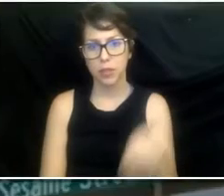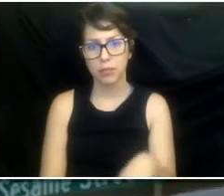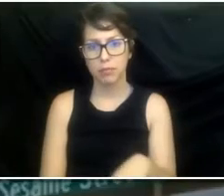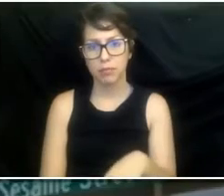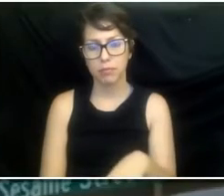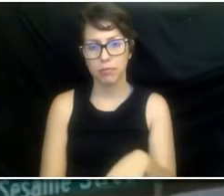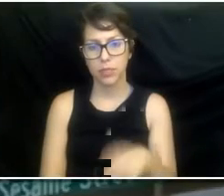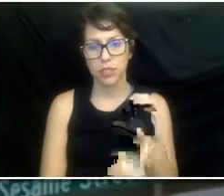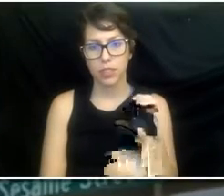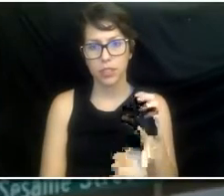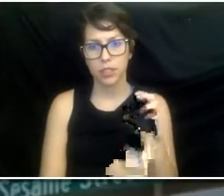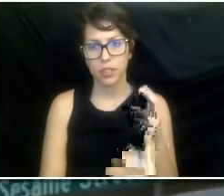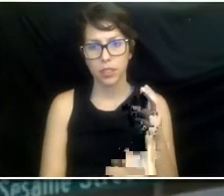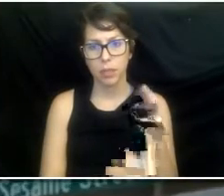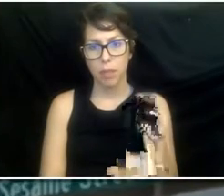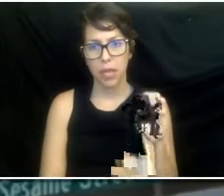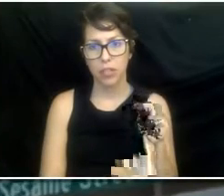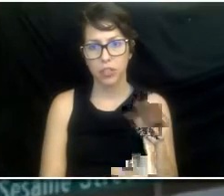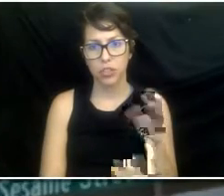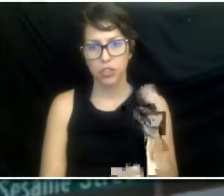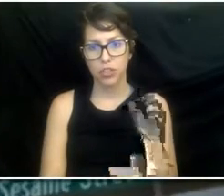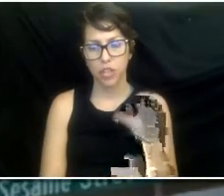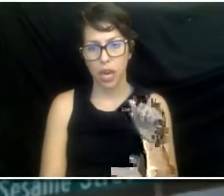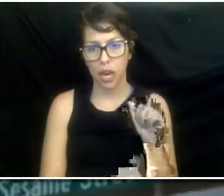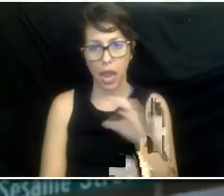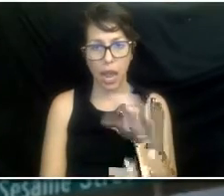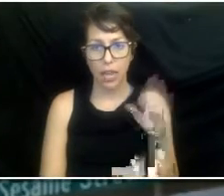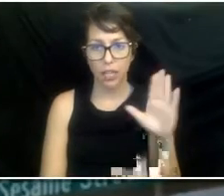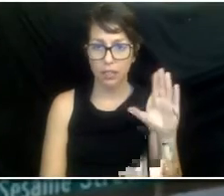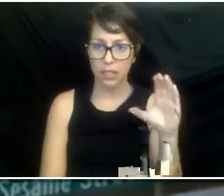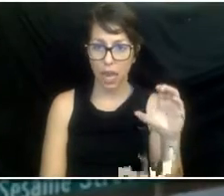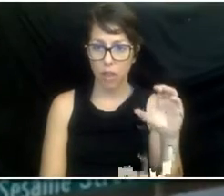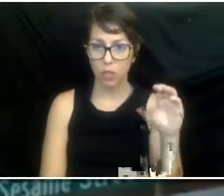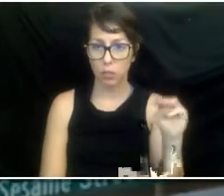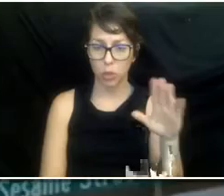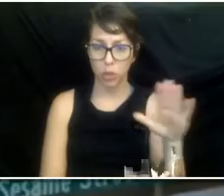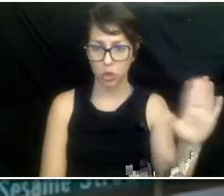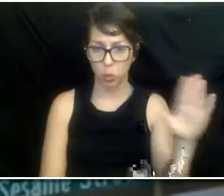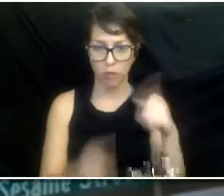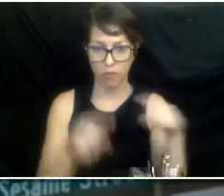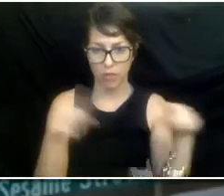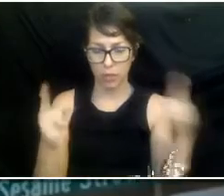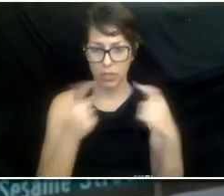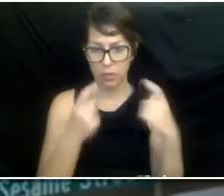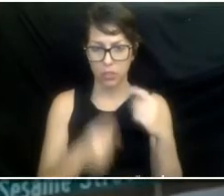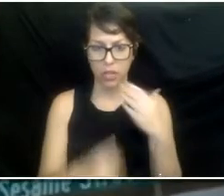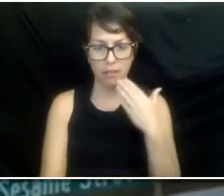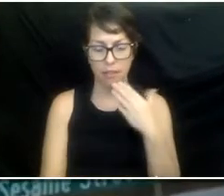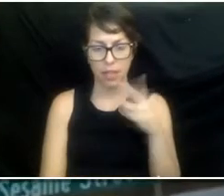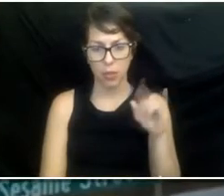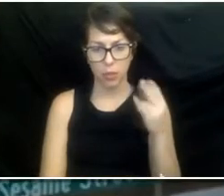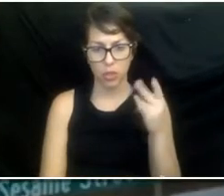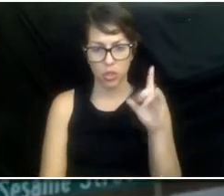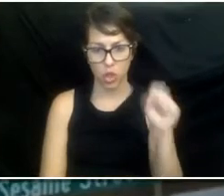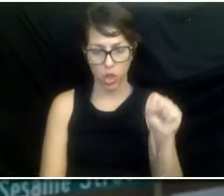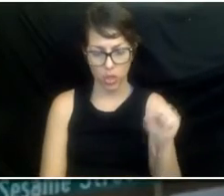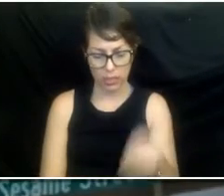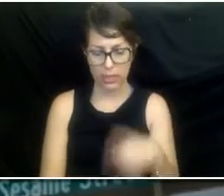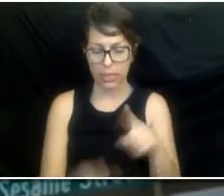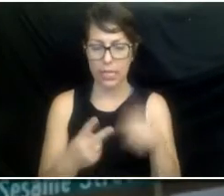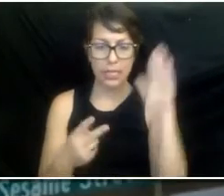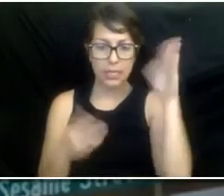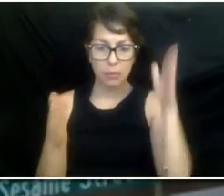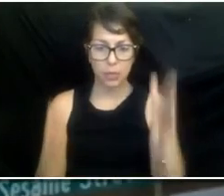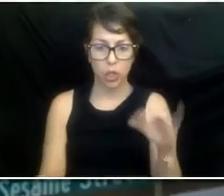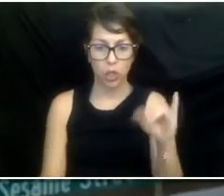um I'm going to wrap it up with the administration just to say thank you so much for your time we're now two and a half hours in so thank you